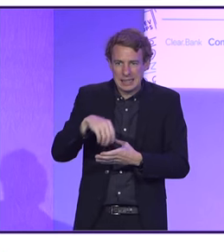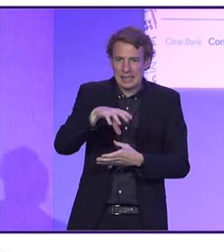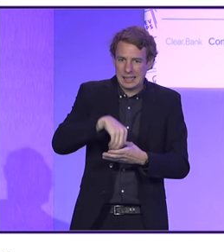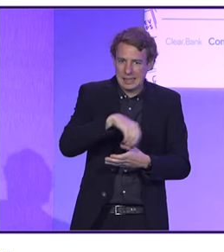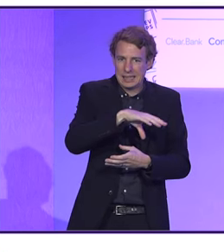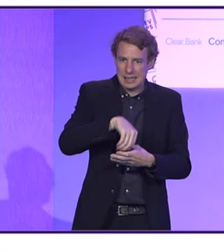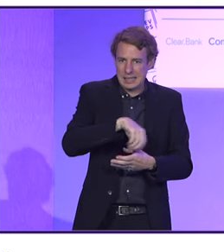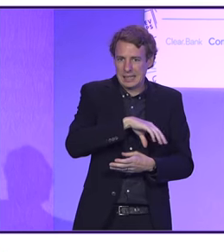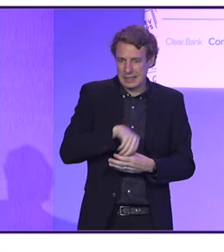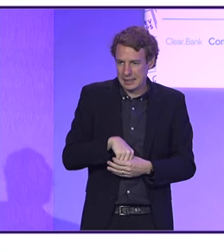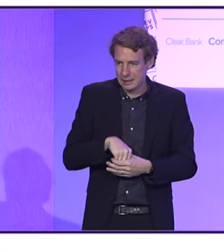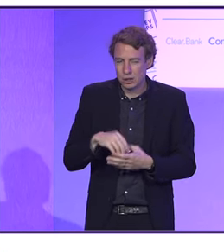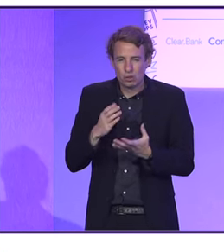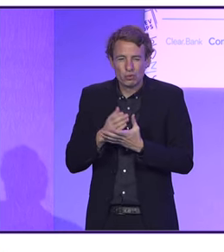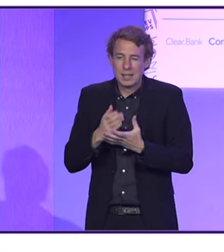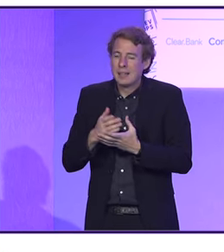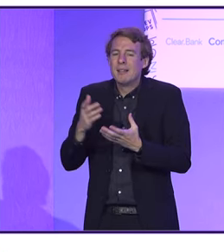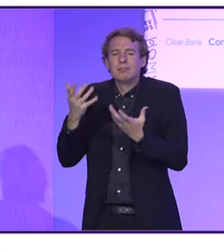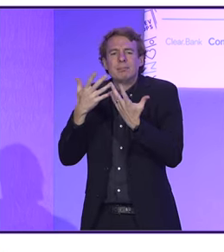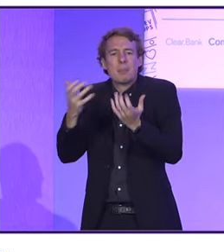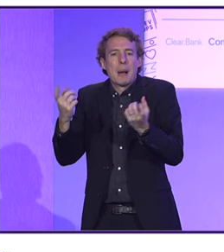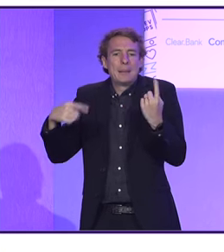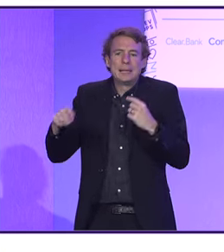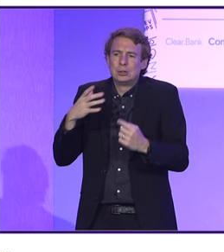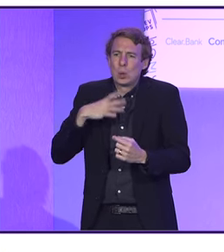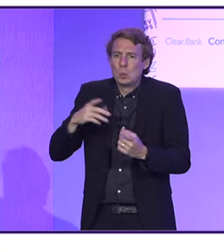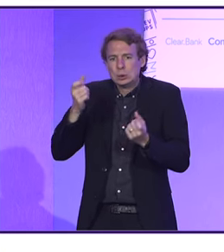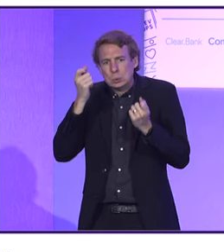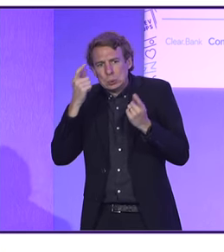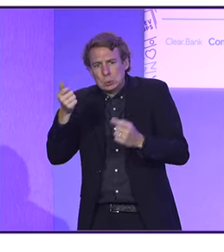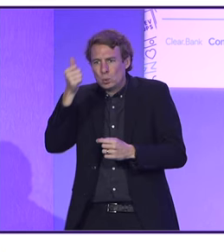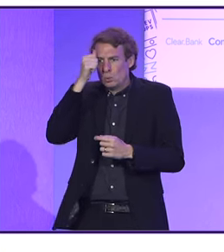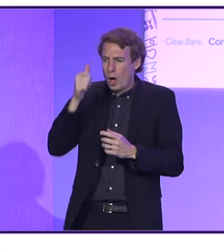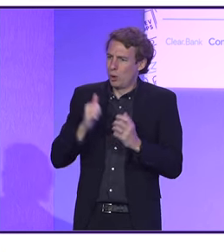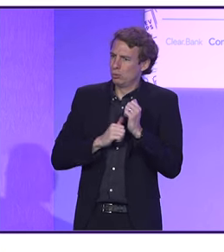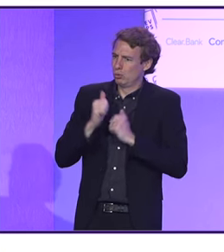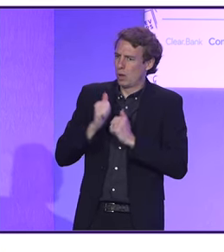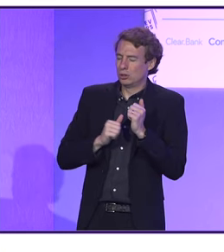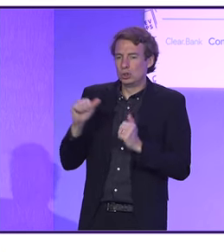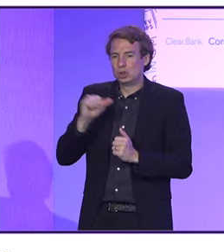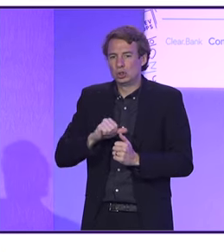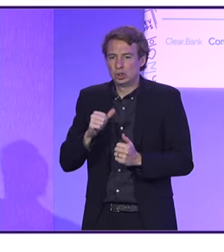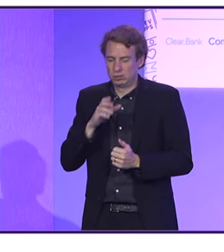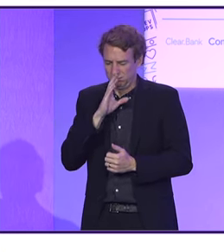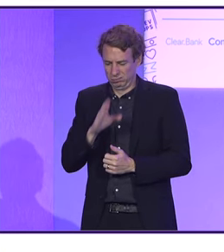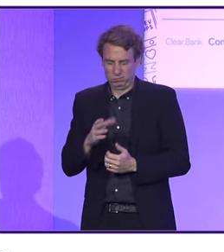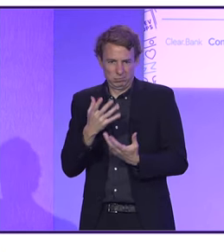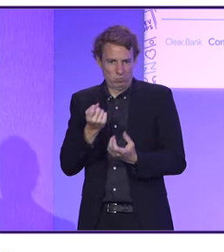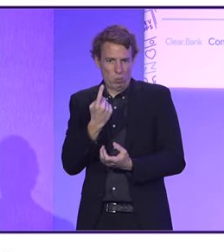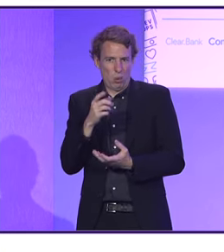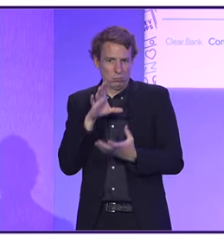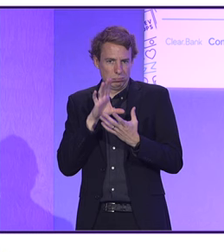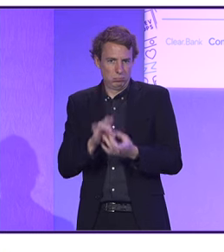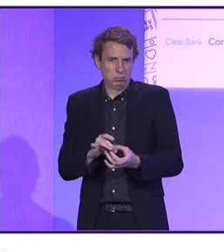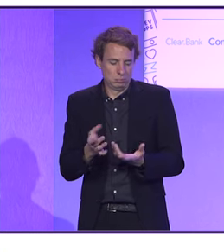to interact with it. But one thing that I would say is that what we often think of as GovUK now, and what I mean